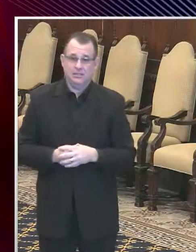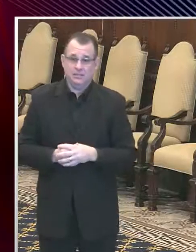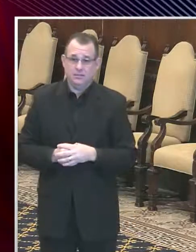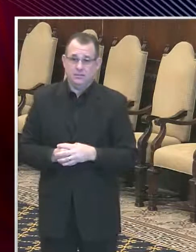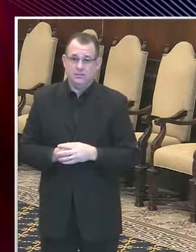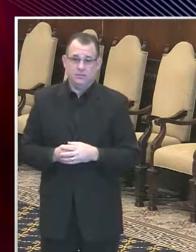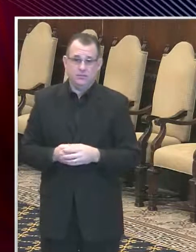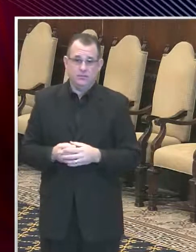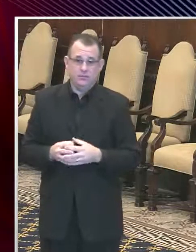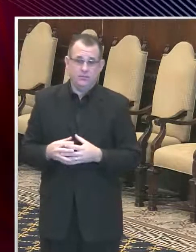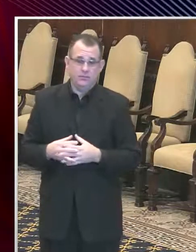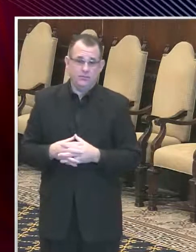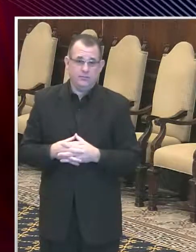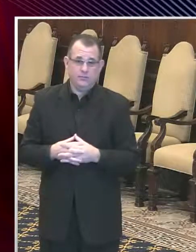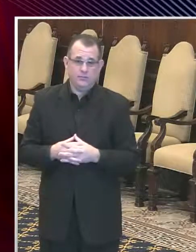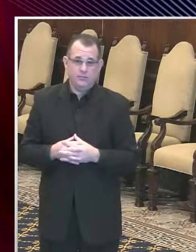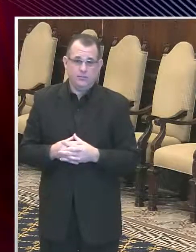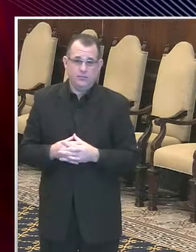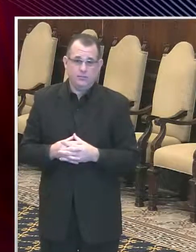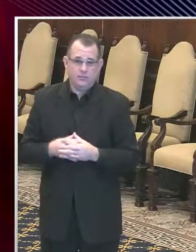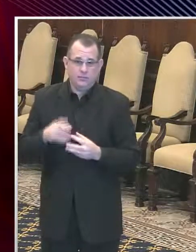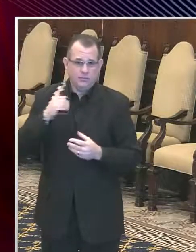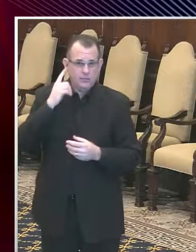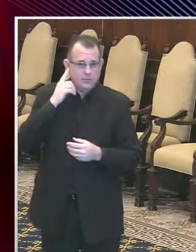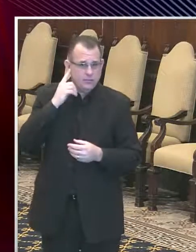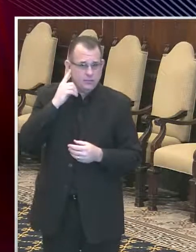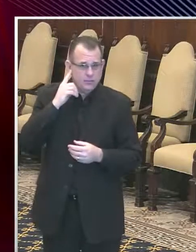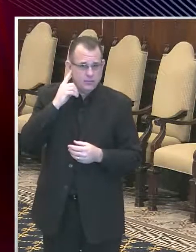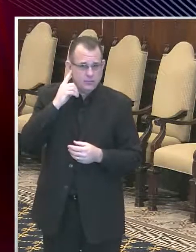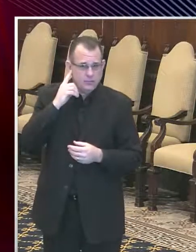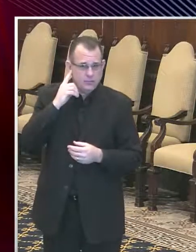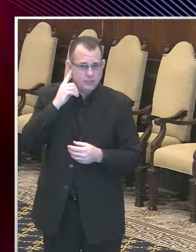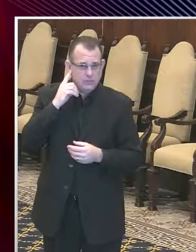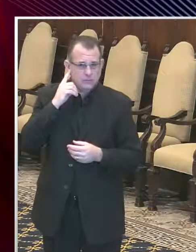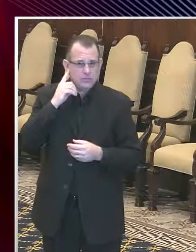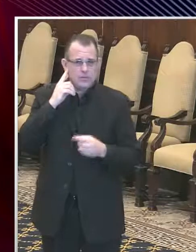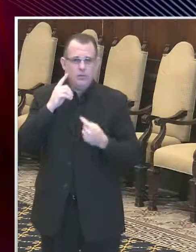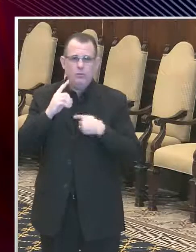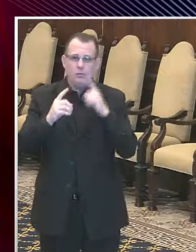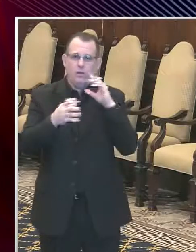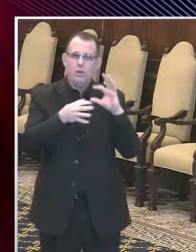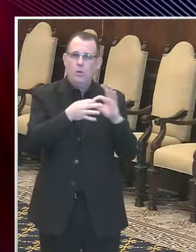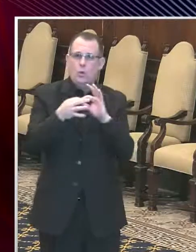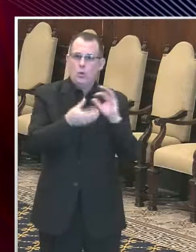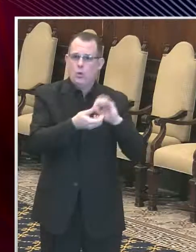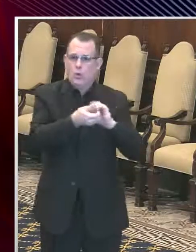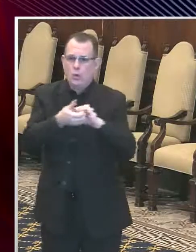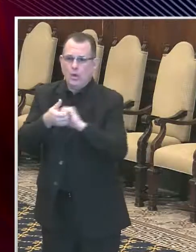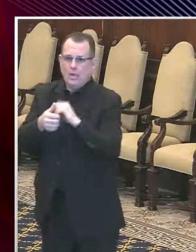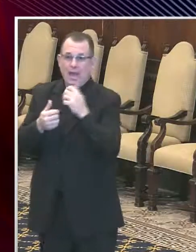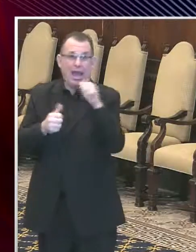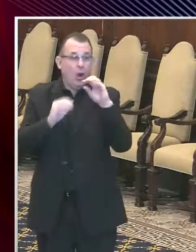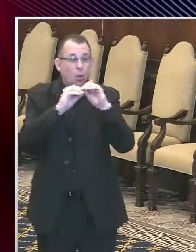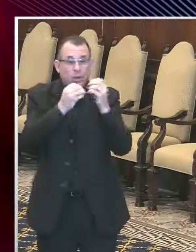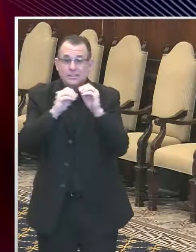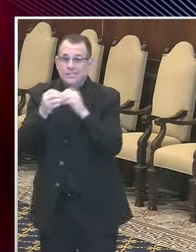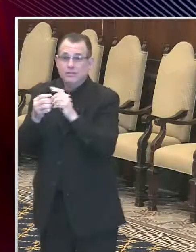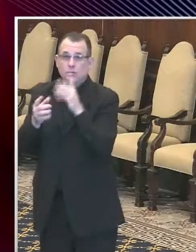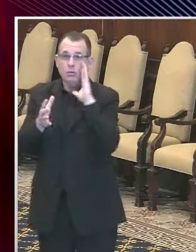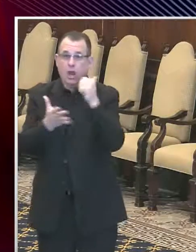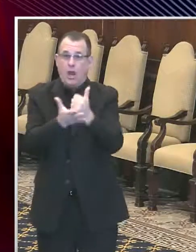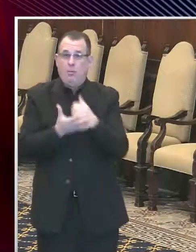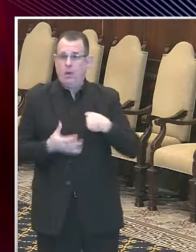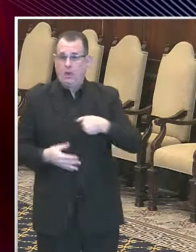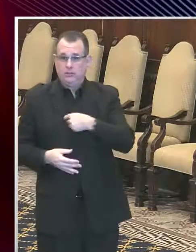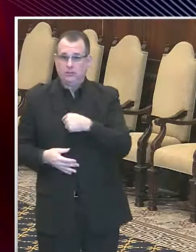organizations that want to work on that, though, we would want them to coordinate with that. So if there's any organization that wants to assist us with contact tracing when we get to that